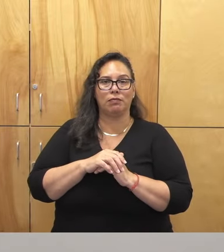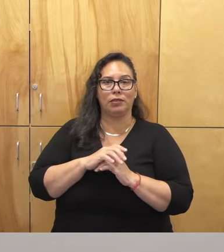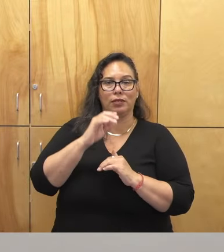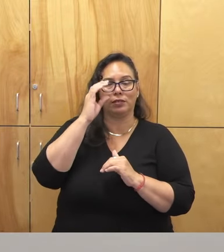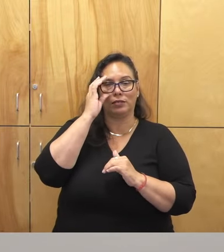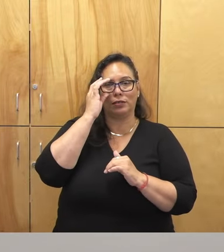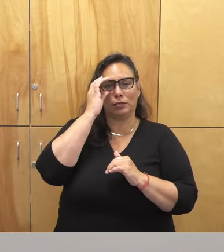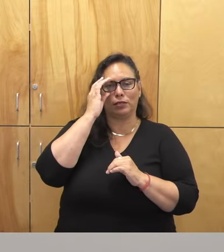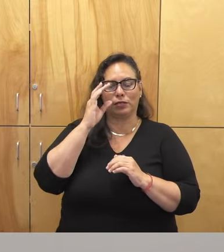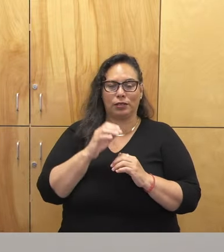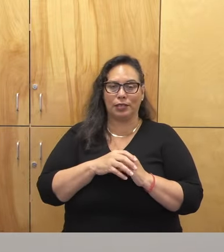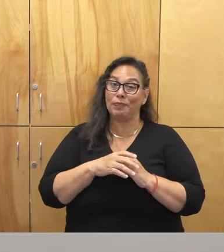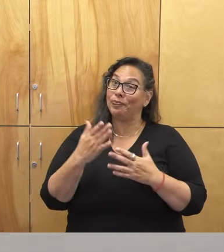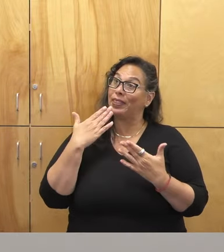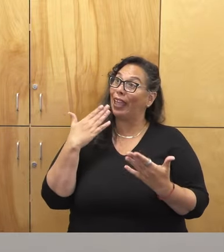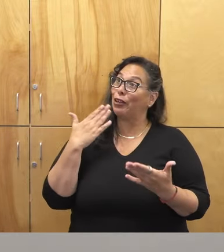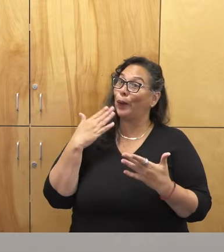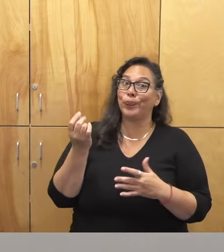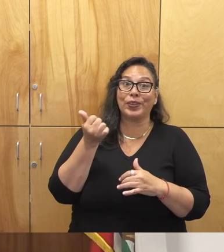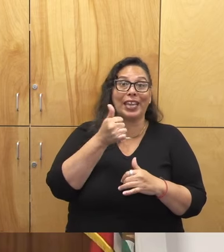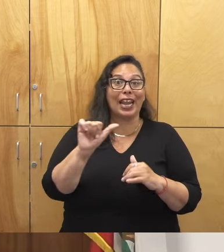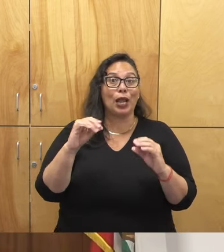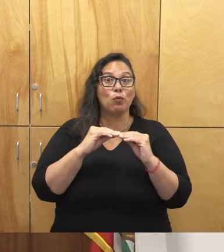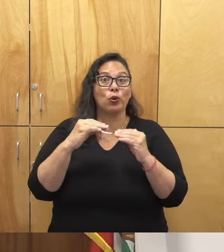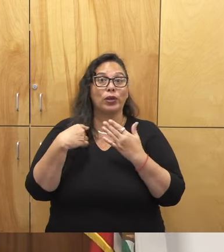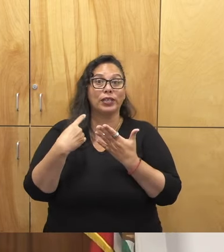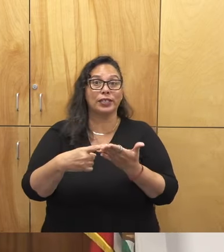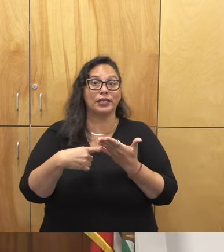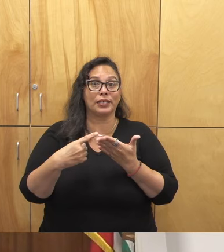Thank you. Any further discussion?